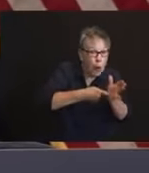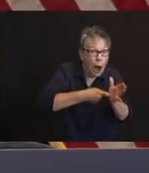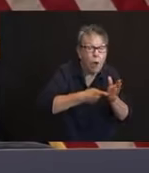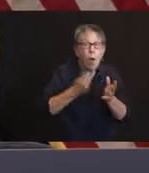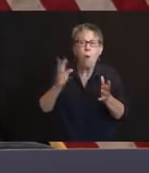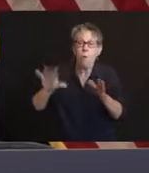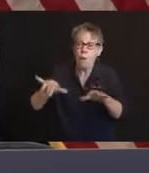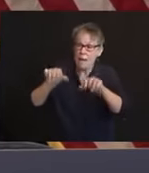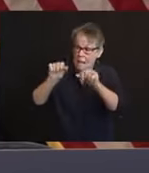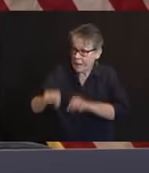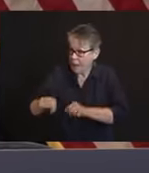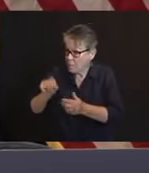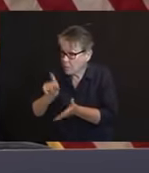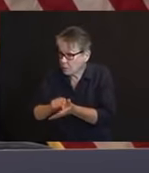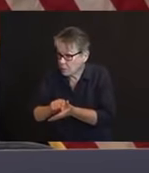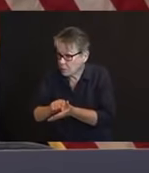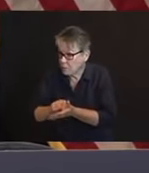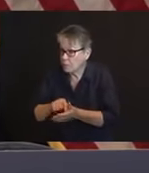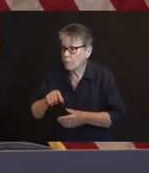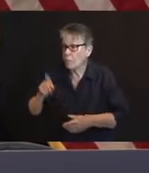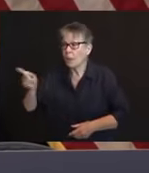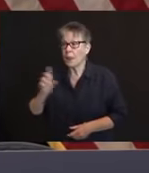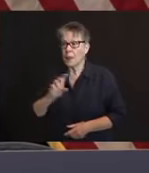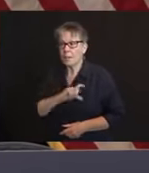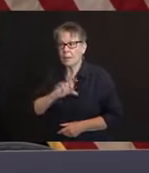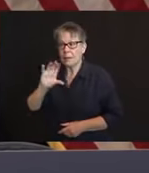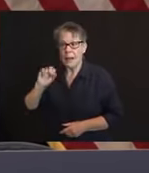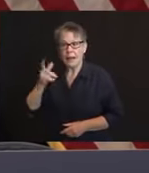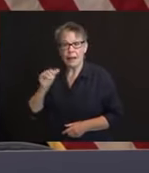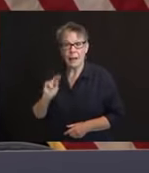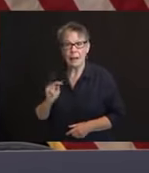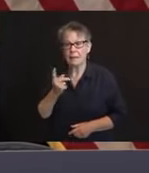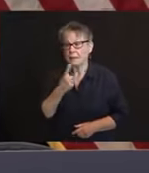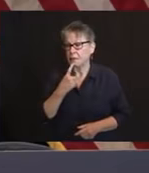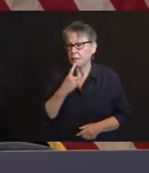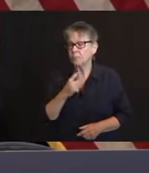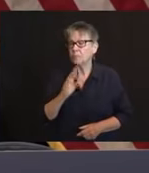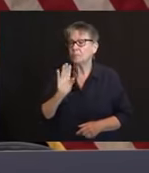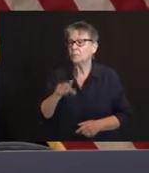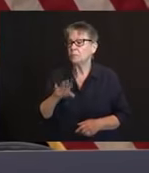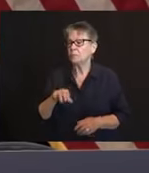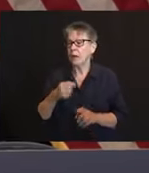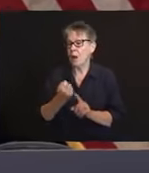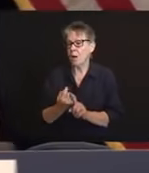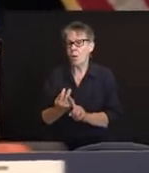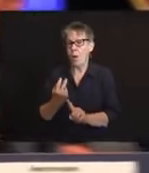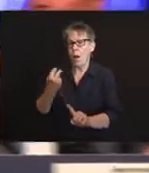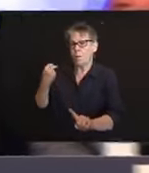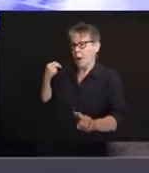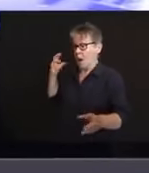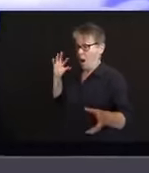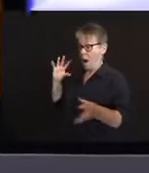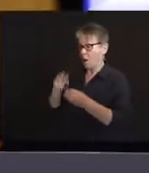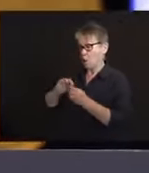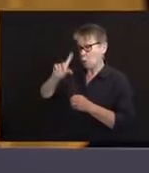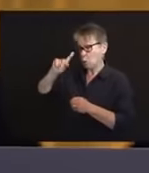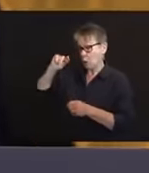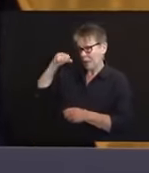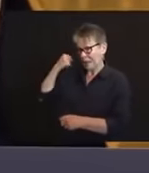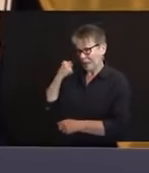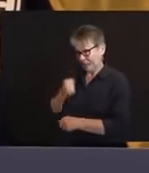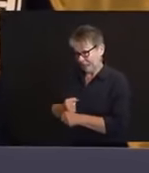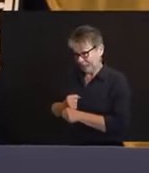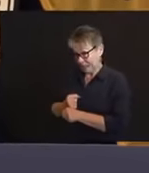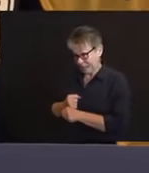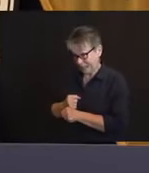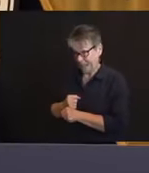years of substantiated major discipline. And beyond that, there's a strong encouragement,